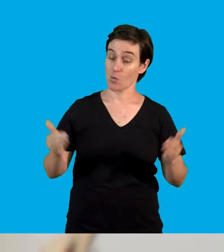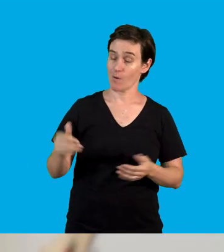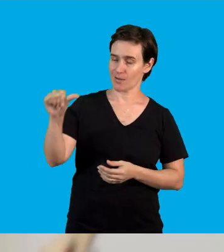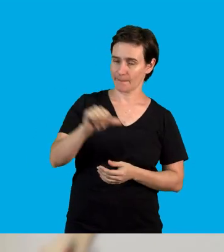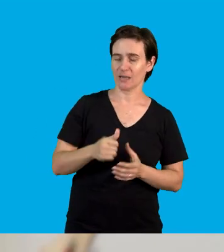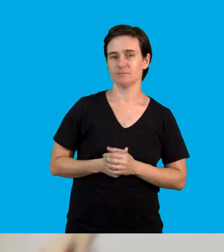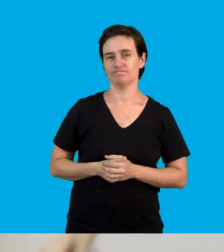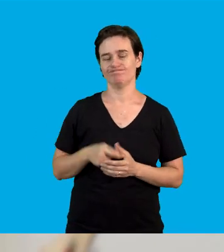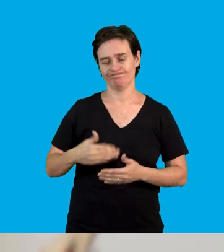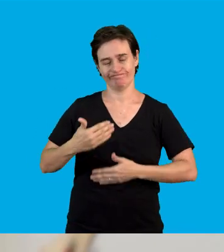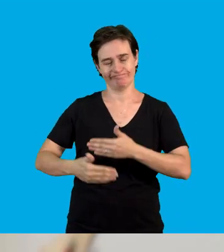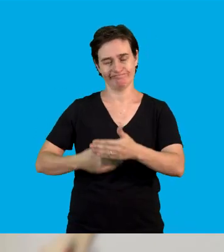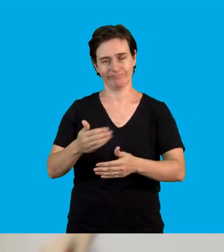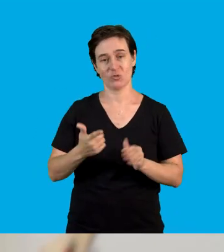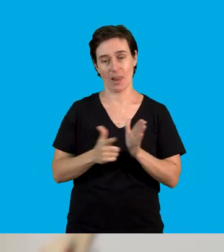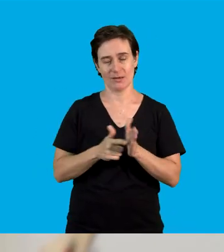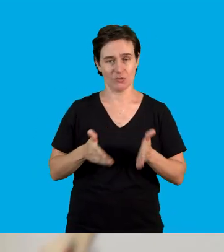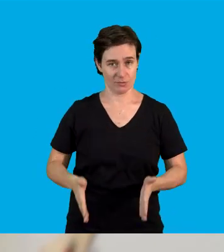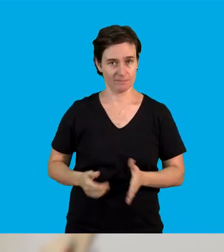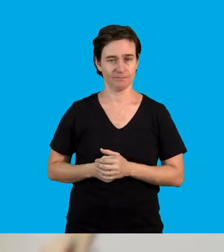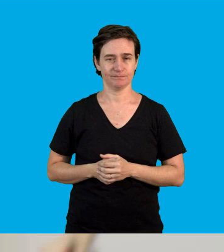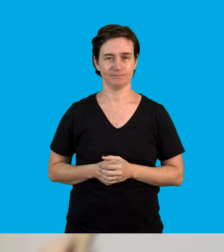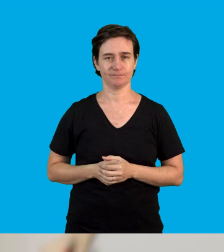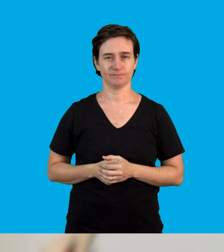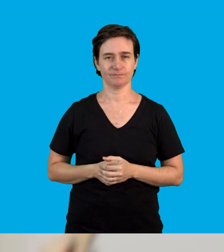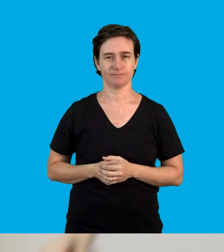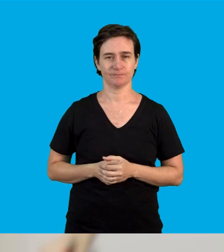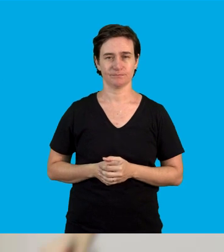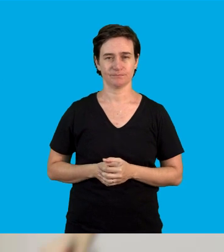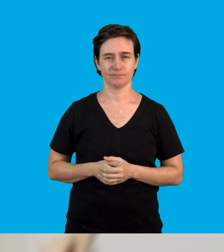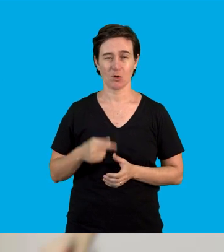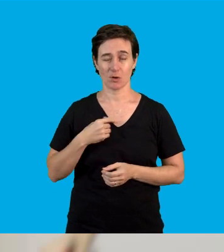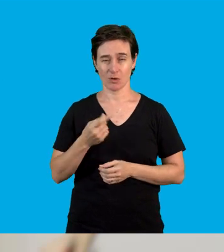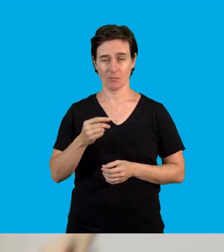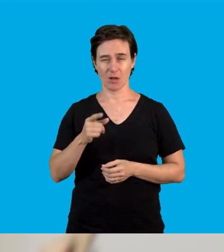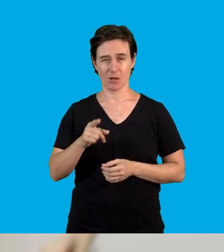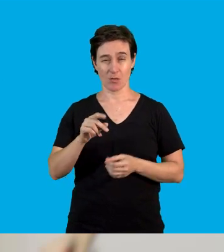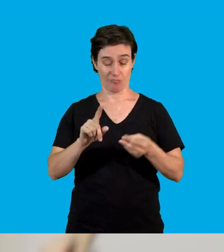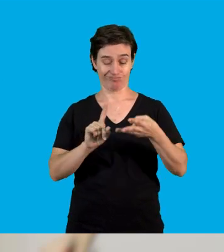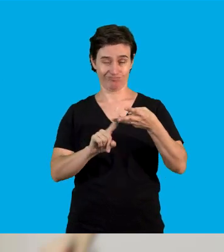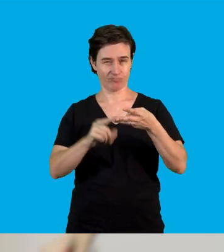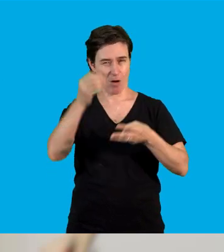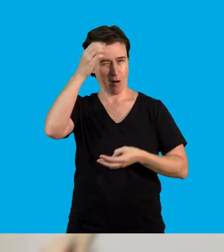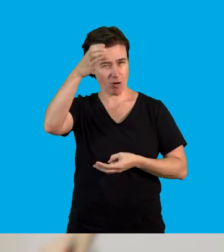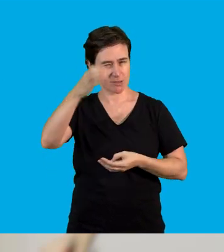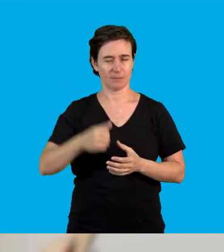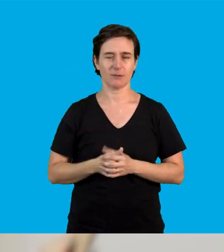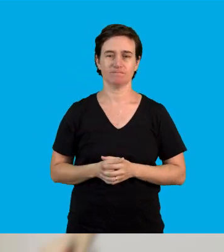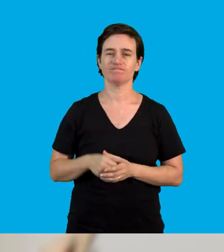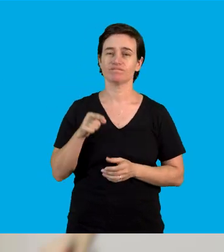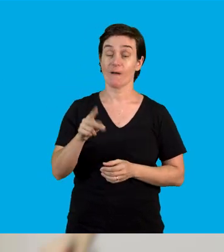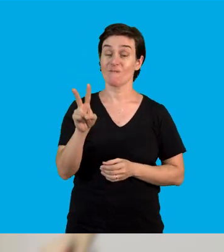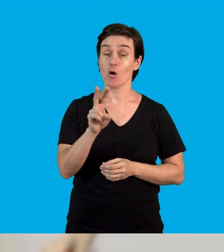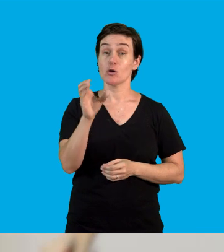Welcome back from the ad break, and let's continue with our lesson. So now we are going to be looking at the third concept in our concept map, and that is the